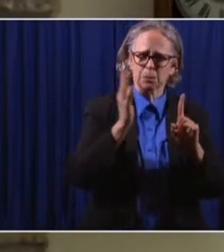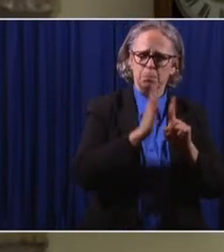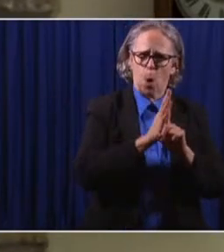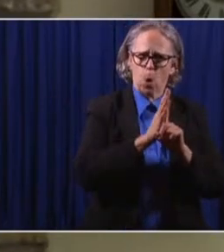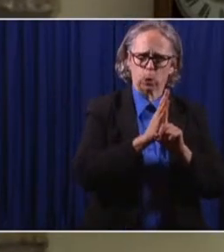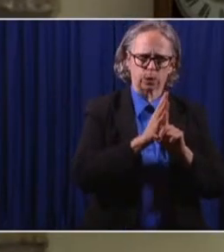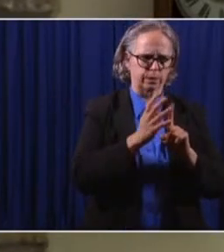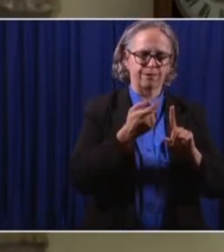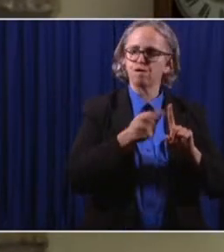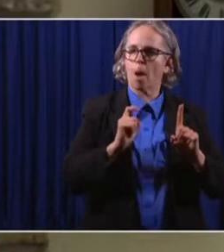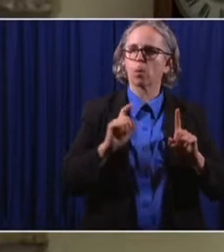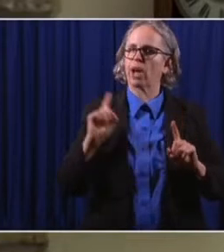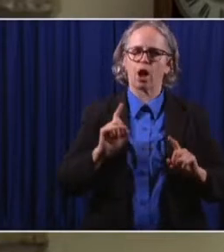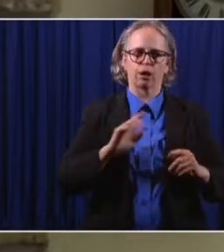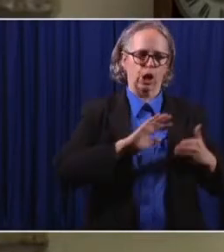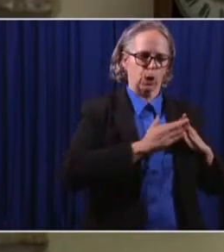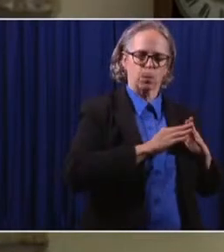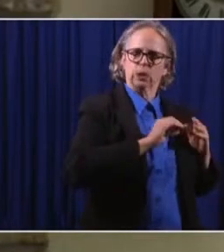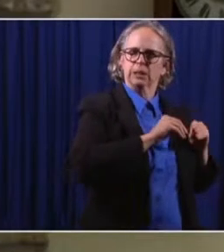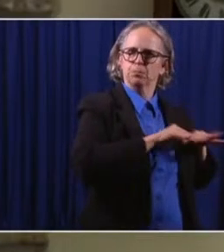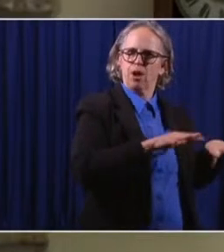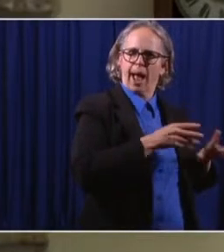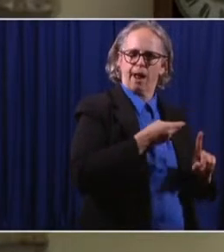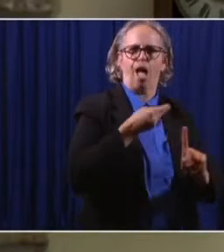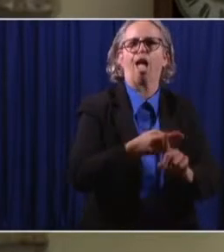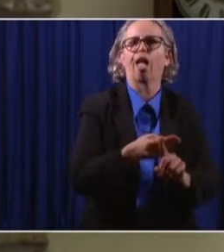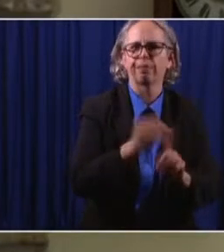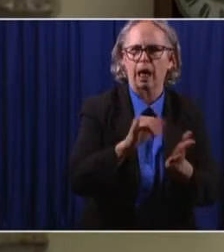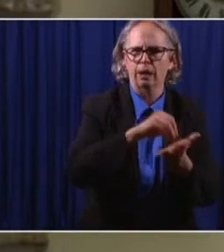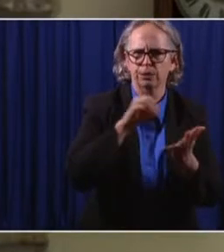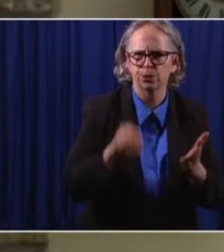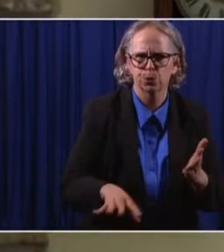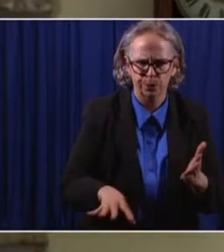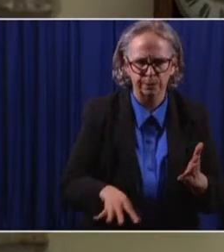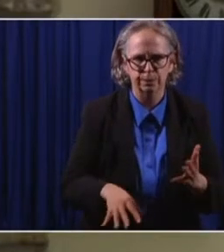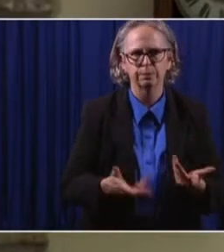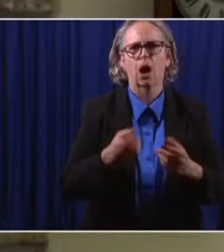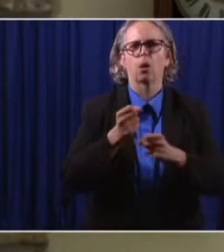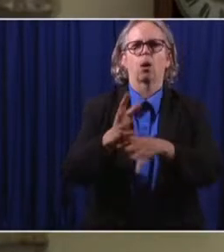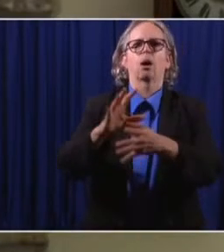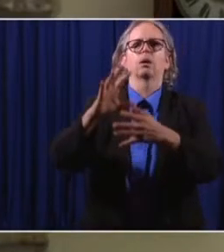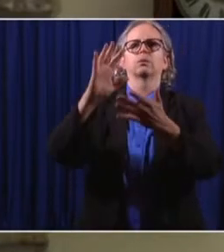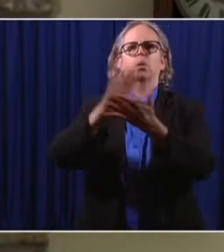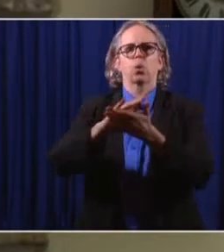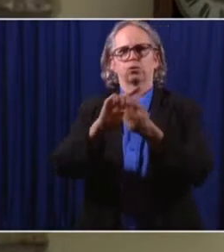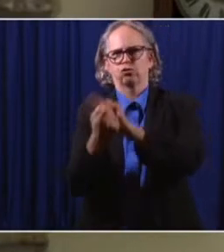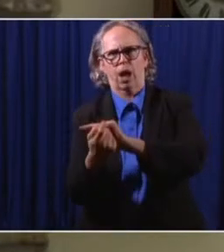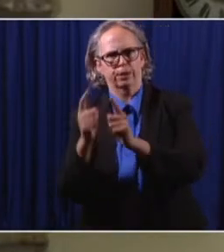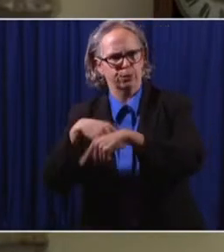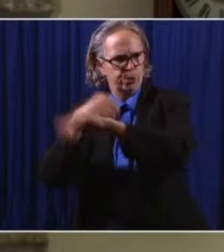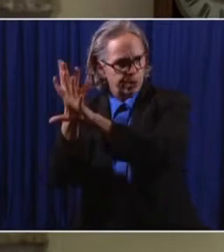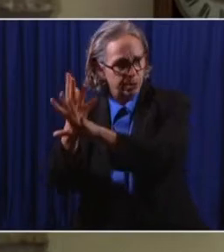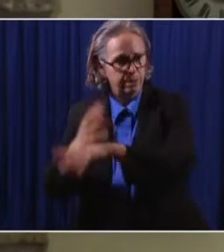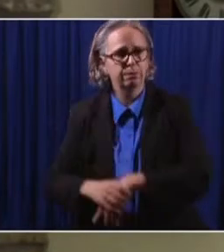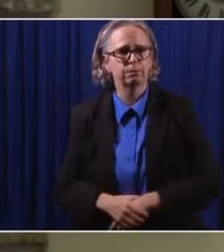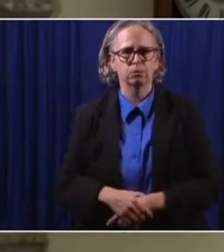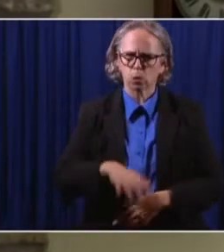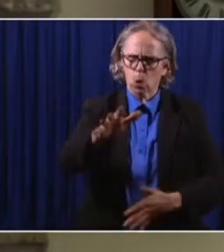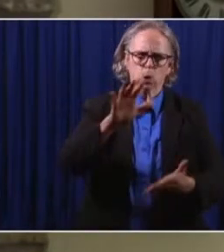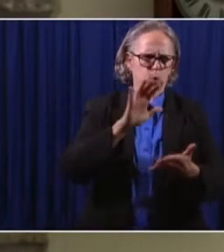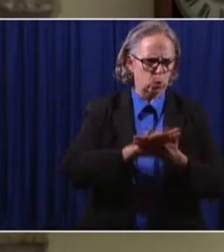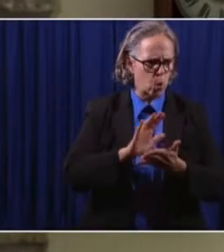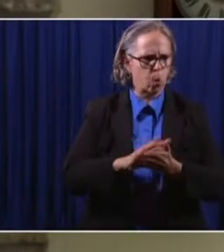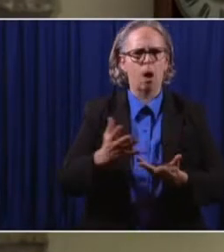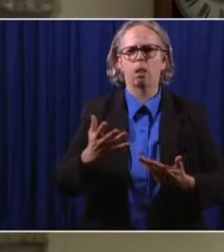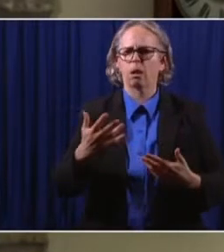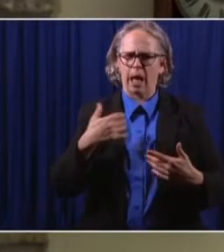As we've said before, schools are going to have cases. They're going to have positive cases because they're in the community and they reflect the